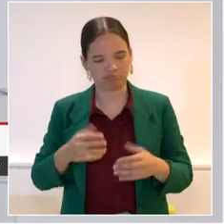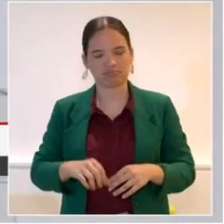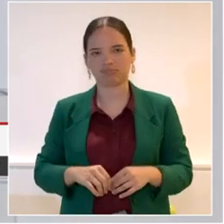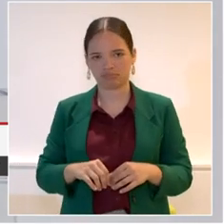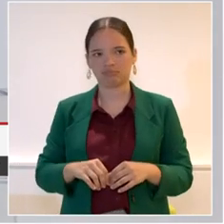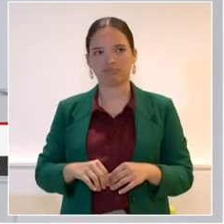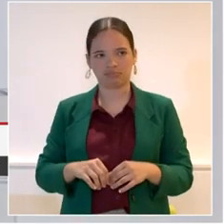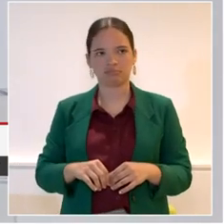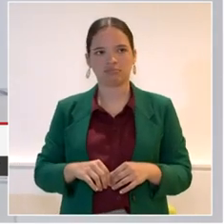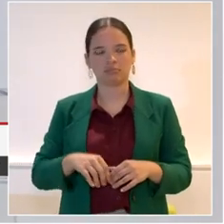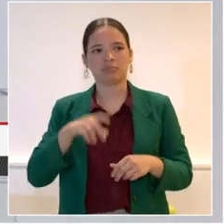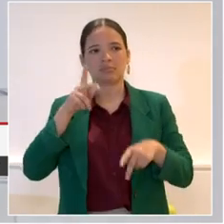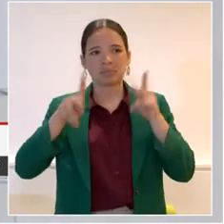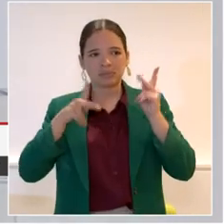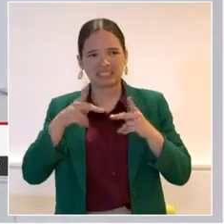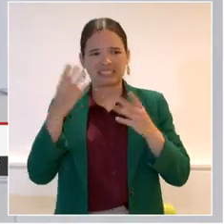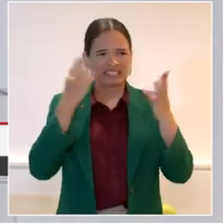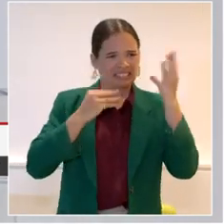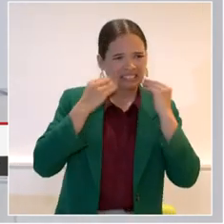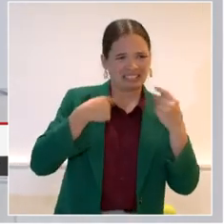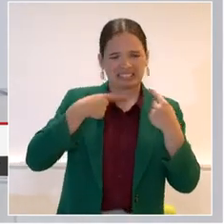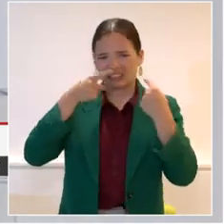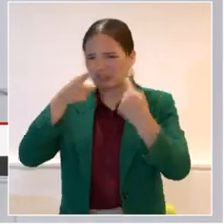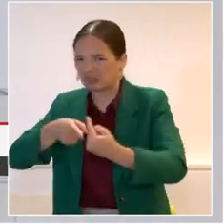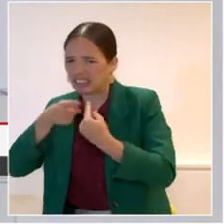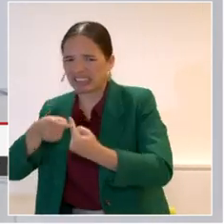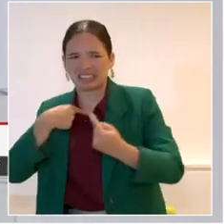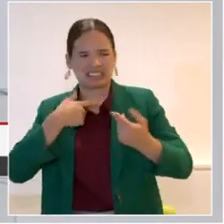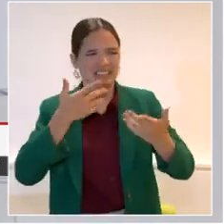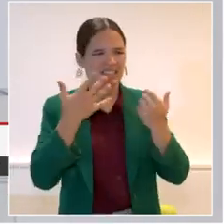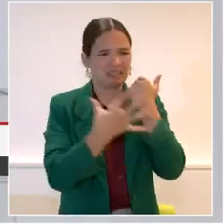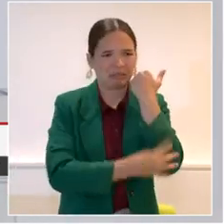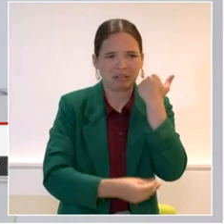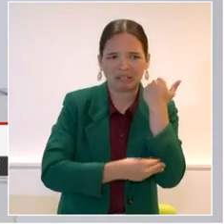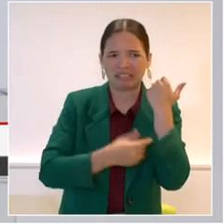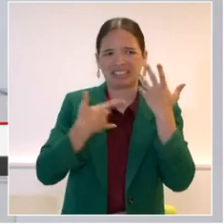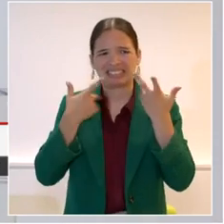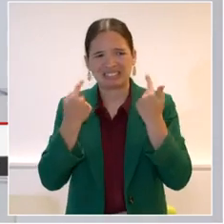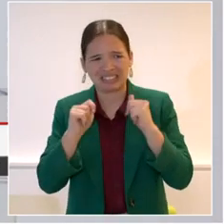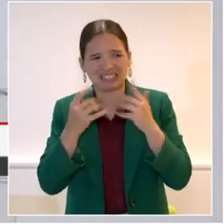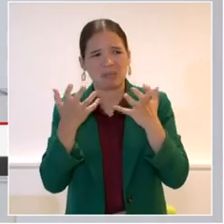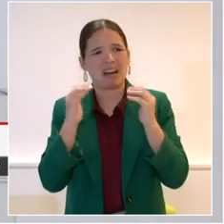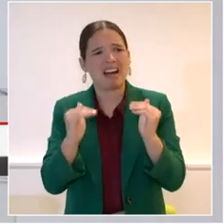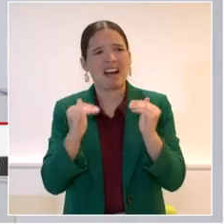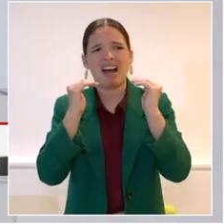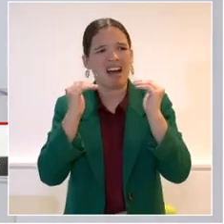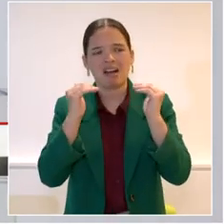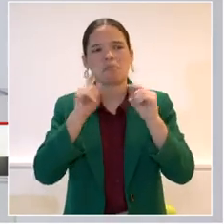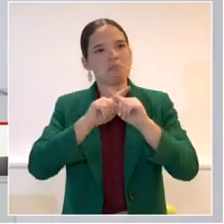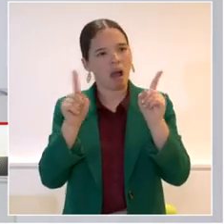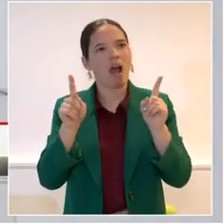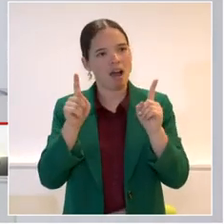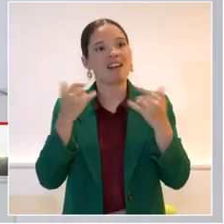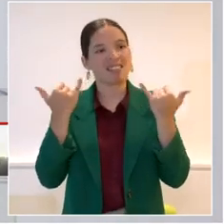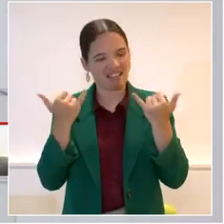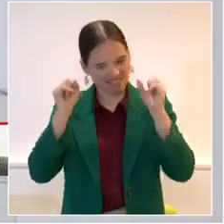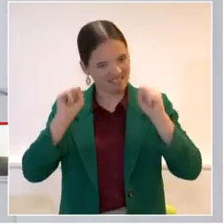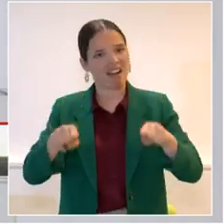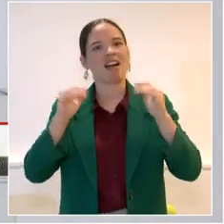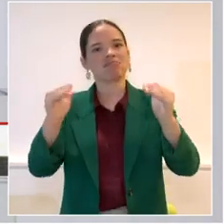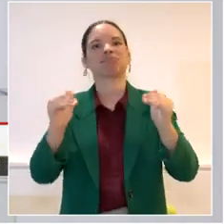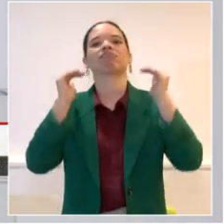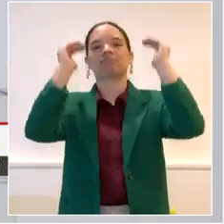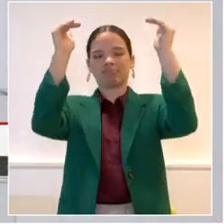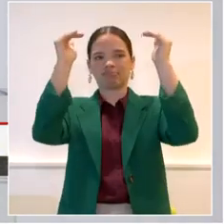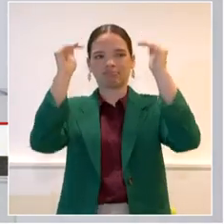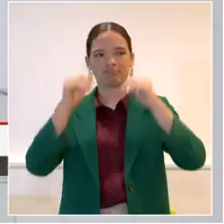they are trying to earn their way out of poverty. Very early on, like almost 8 years ago at my first Workforce Investment